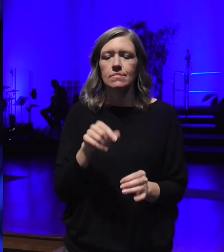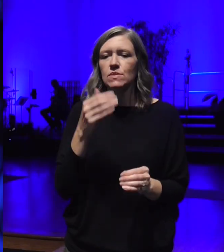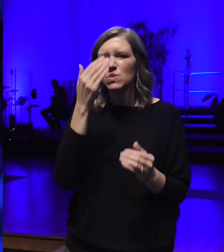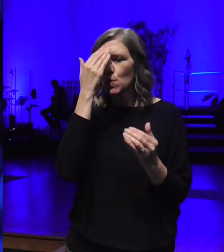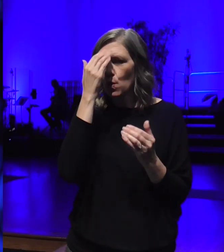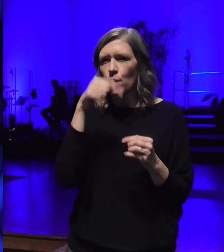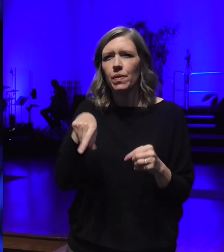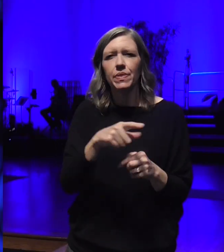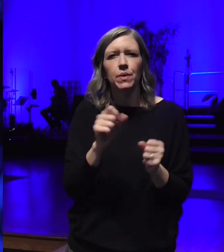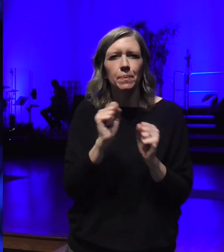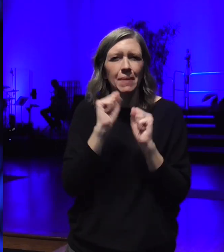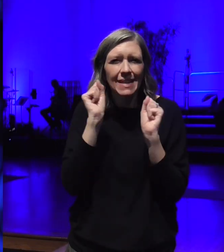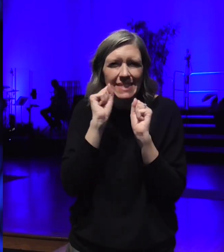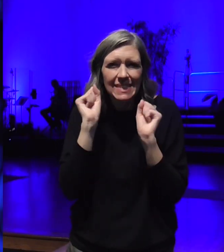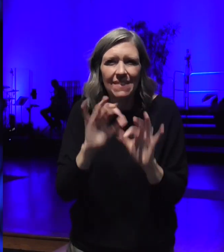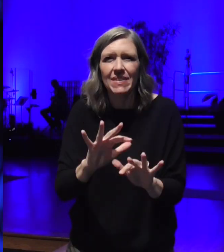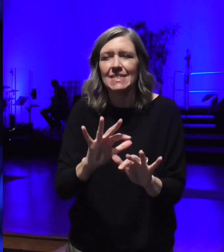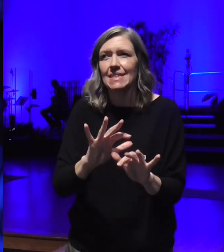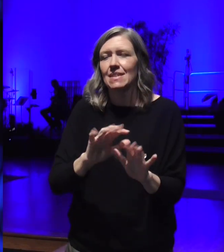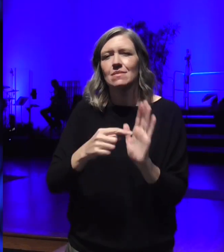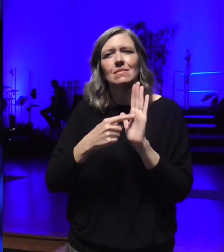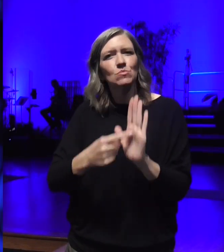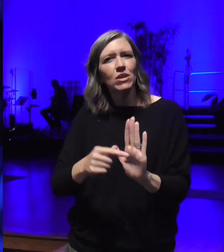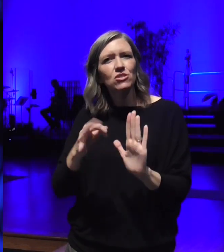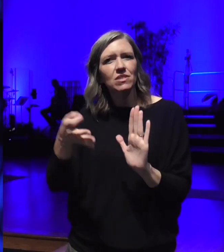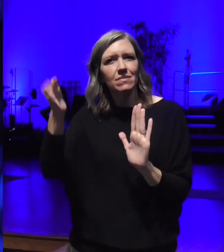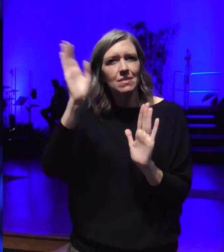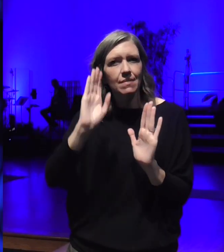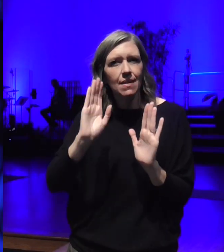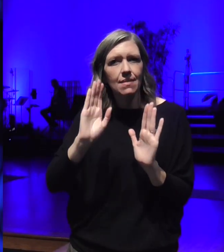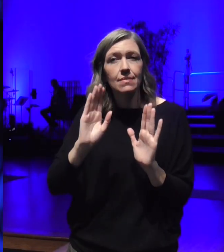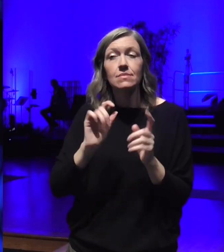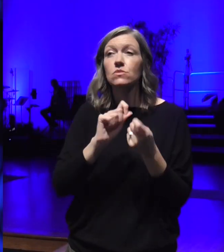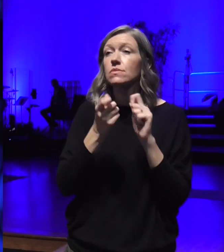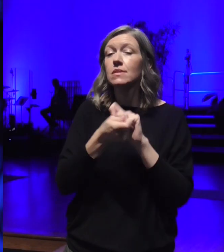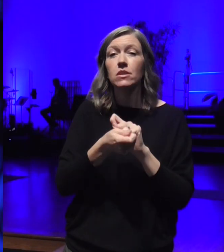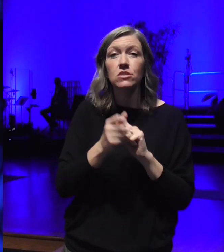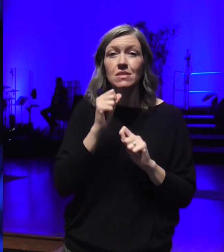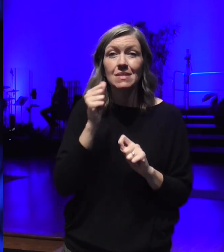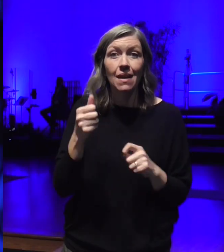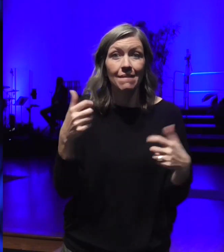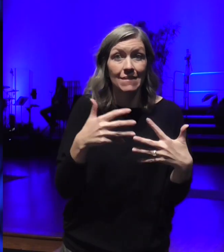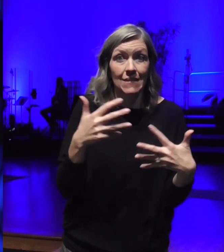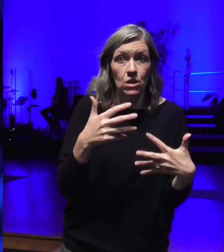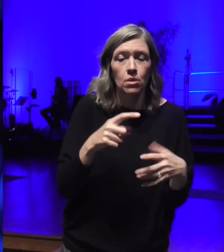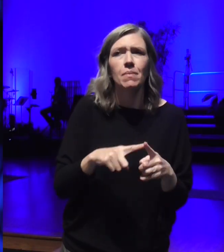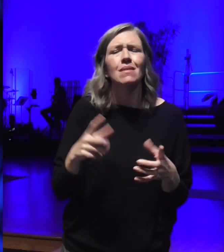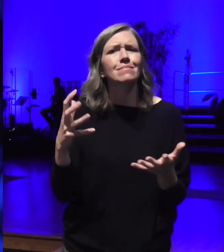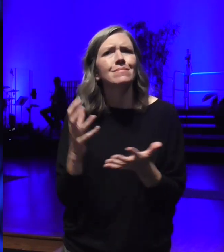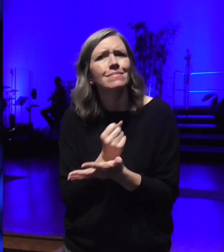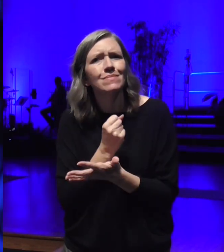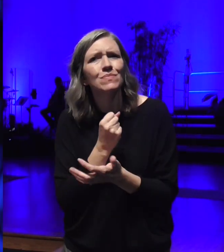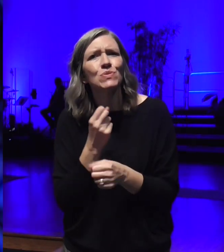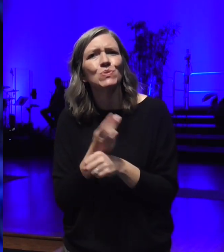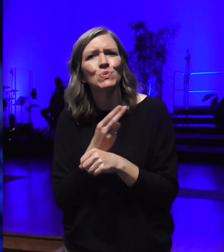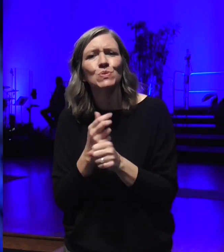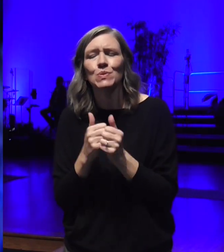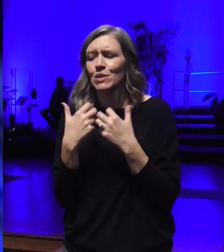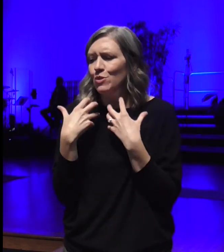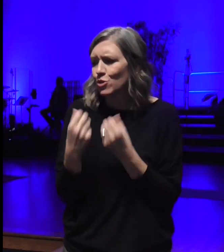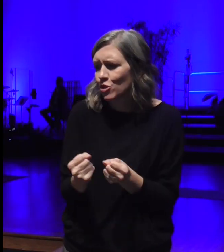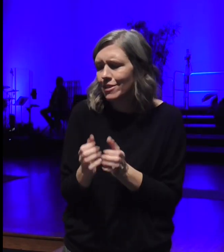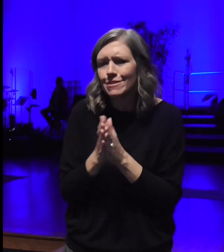magnificent expressions of the divine, and that change is not to be feared but embraced with great courage and